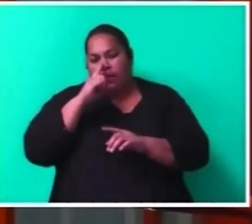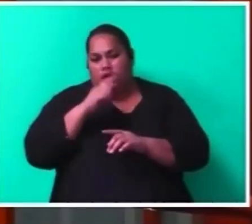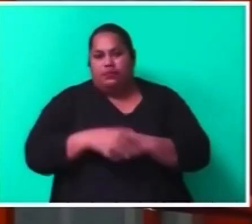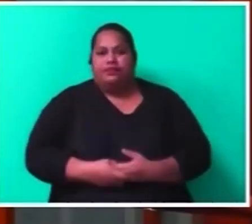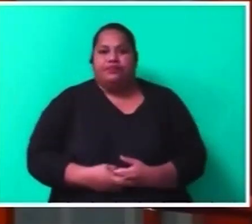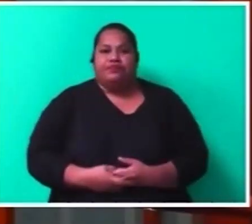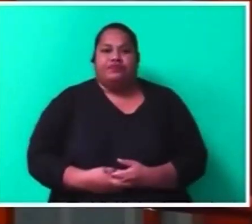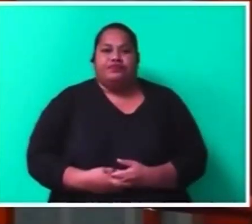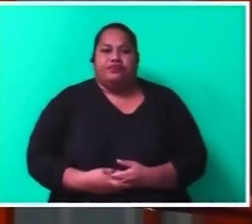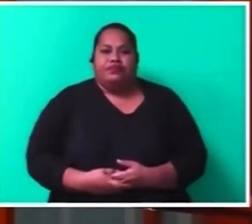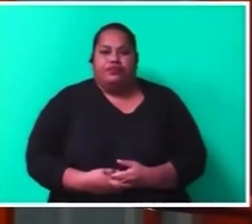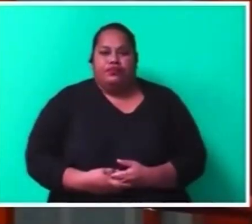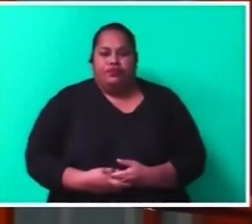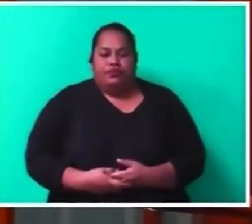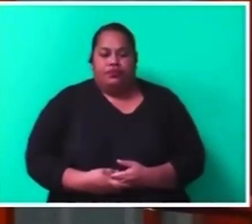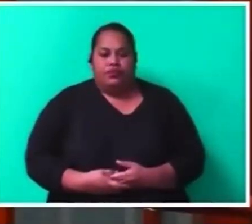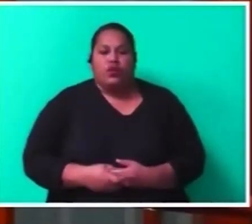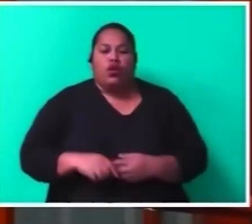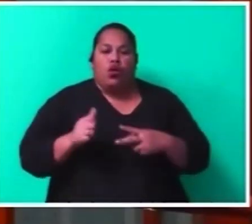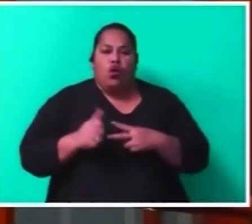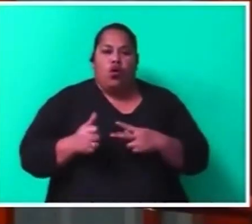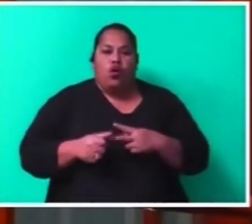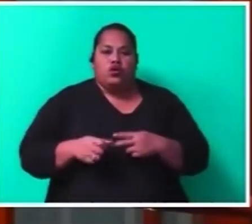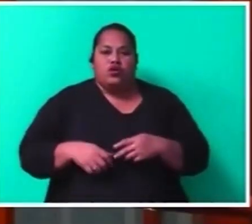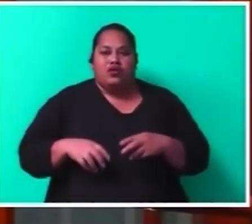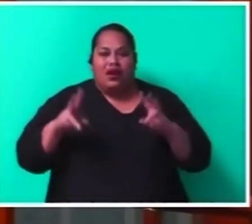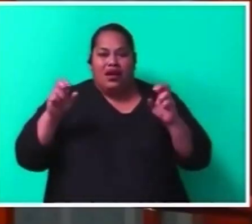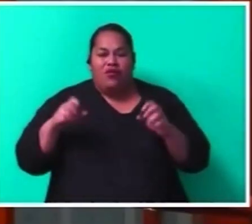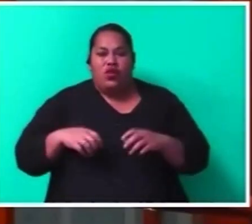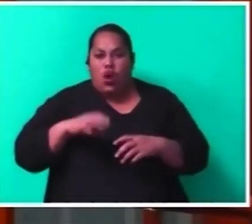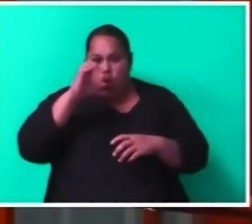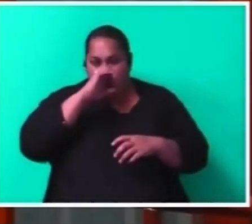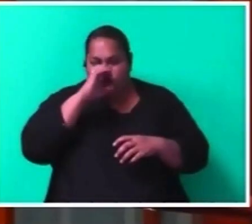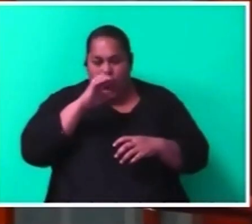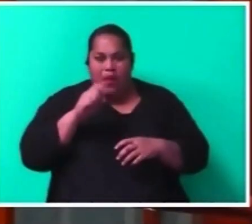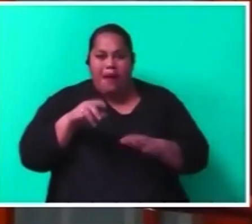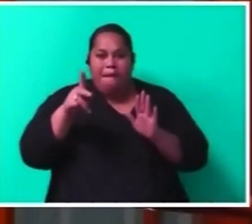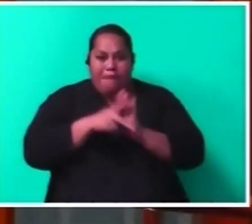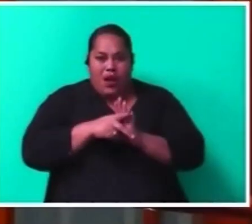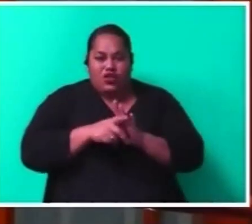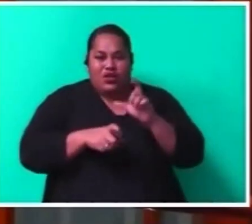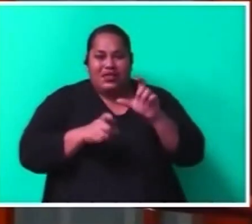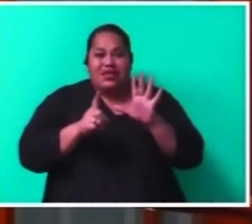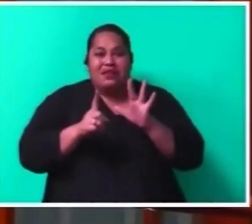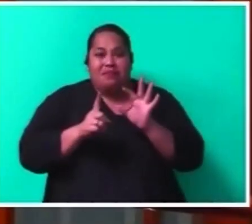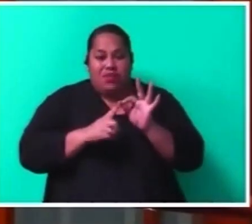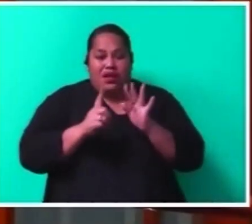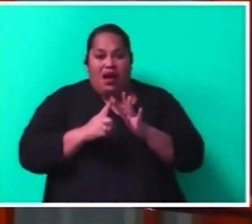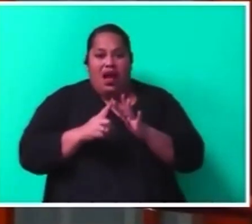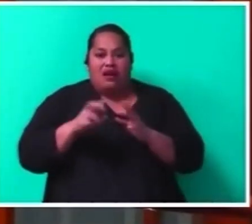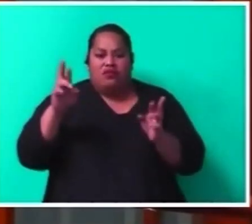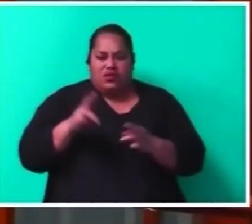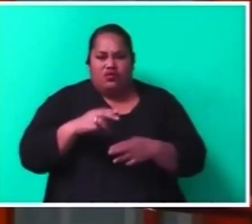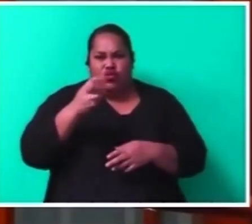I would also highlight that the Consumer Price Index, or the CPI, has now been successfully rebased to